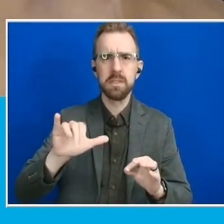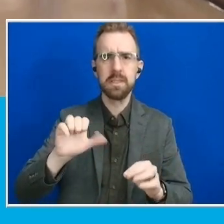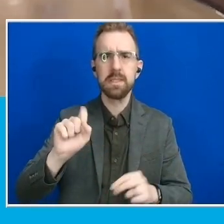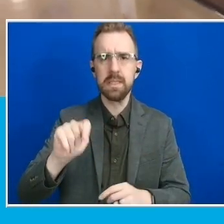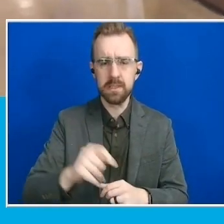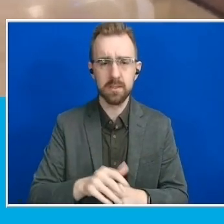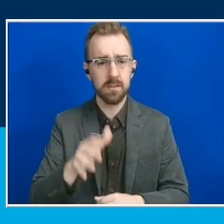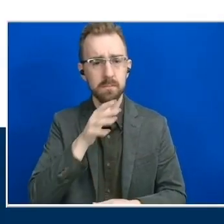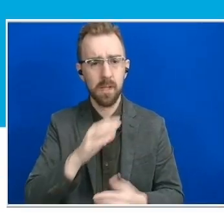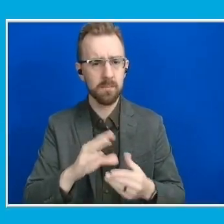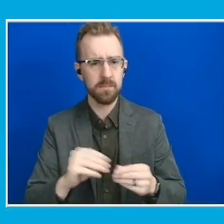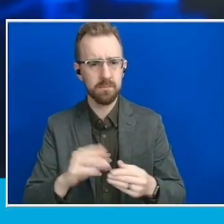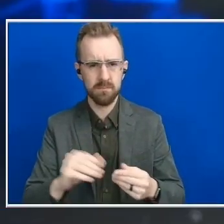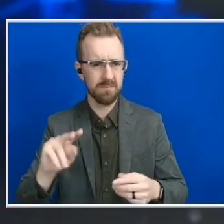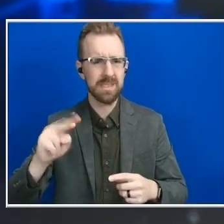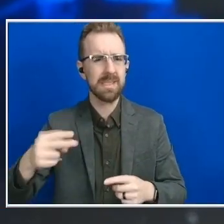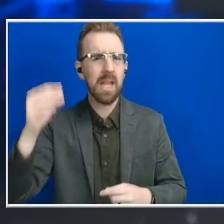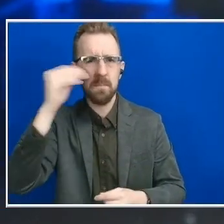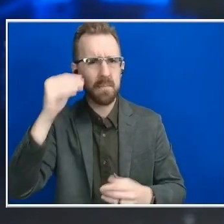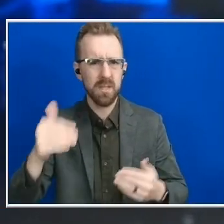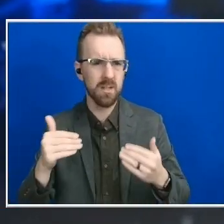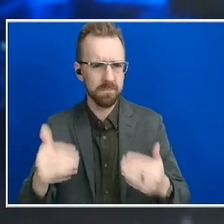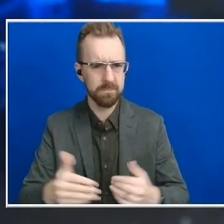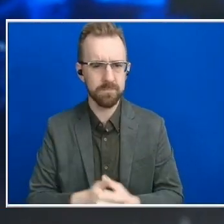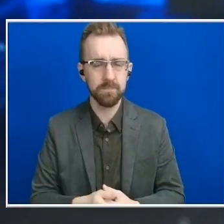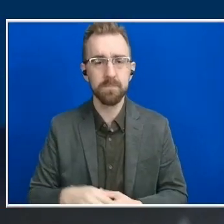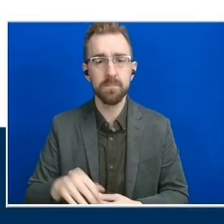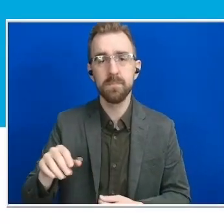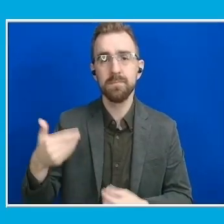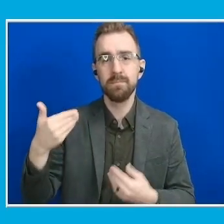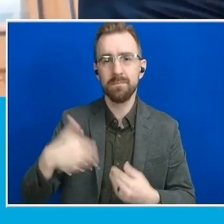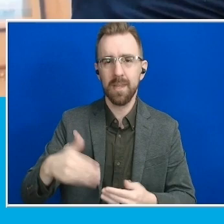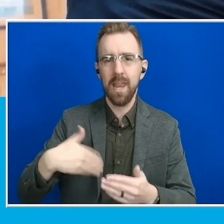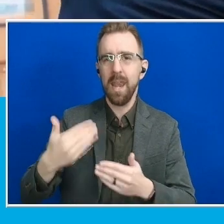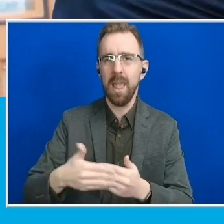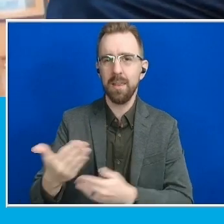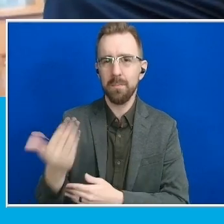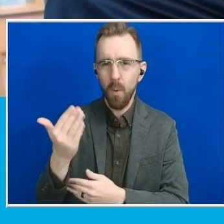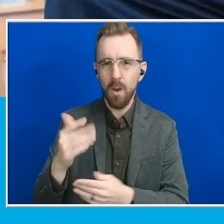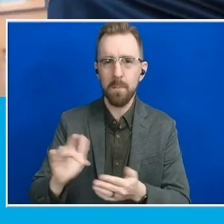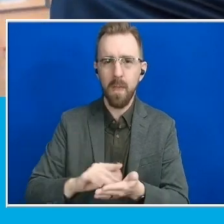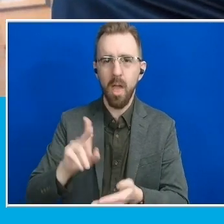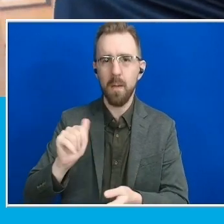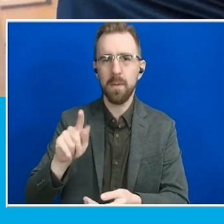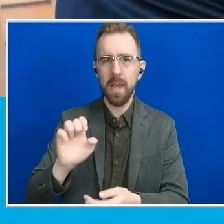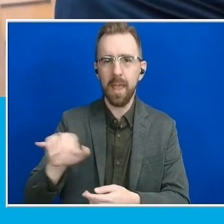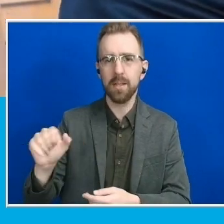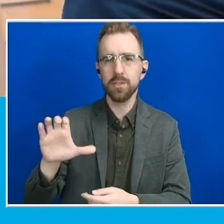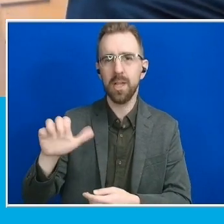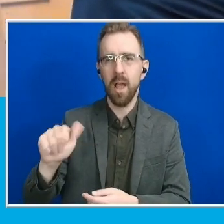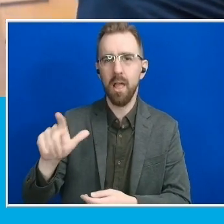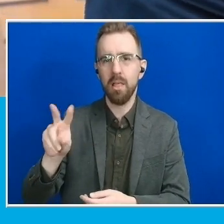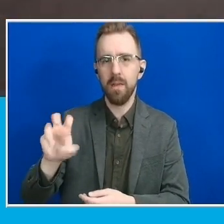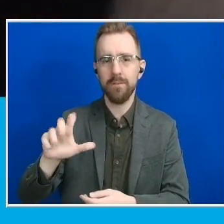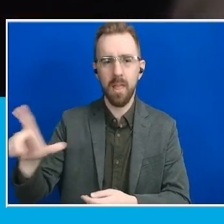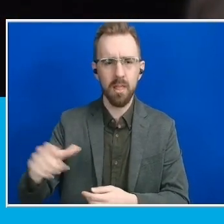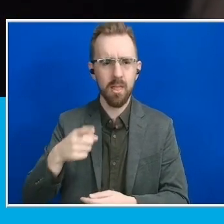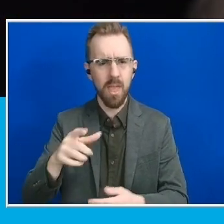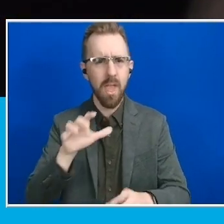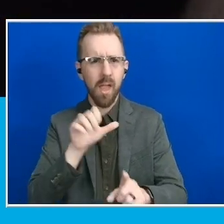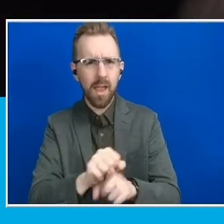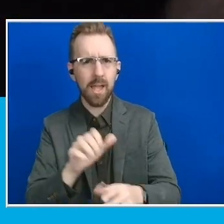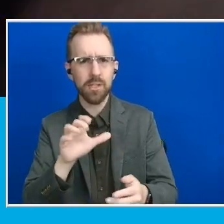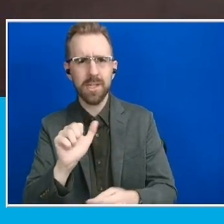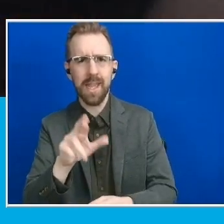to get a second opinion. I'm Jessica Lovell on the next Morning Medical Update. The motherly advice that helped catch cancer early. How this